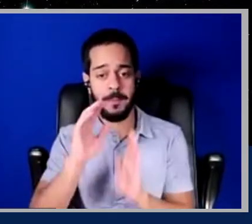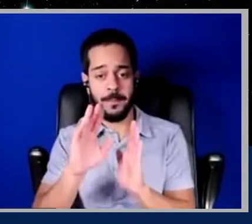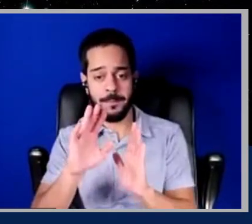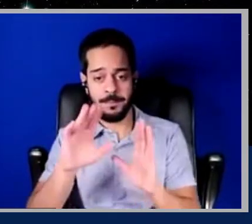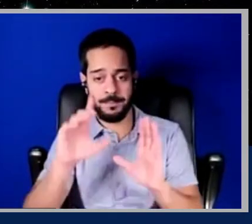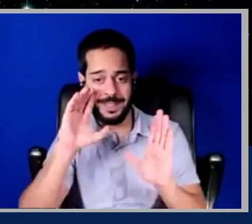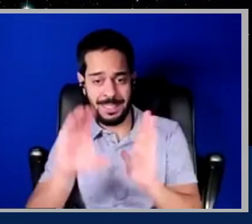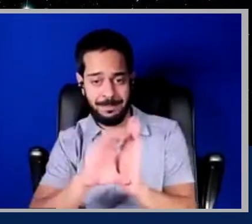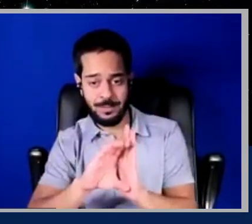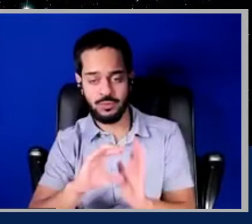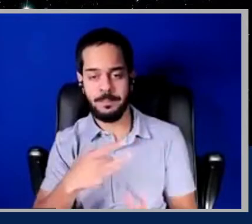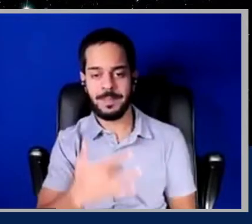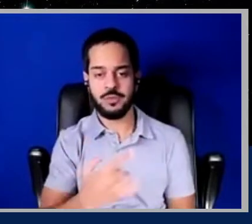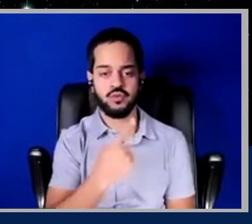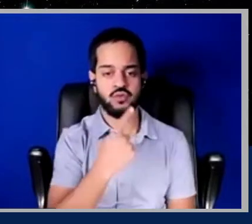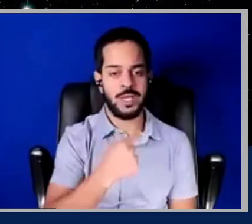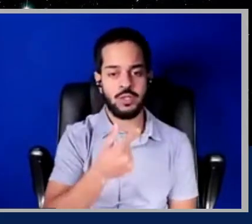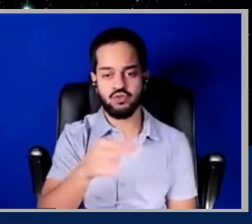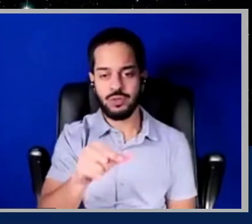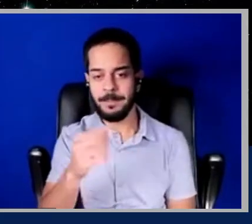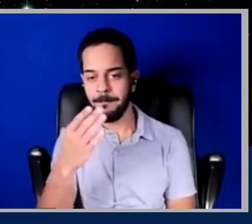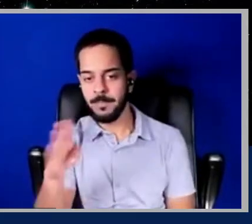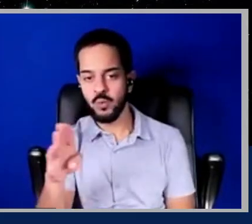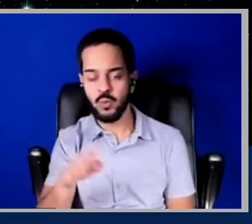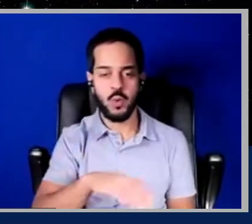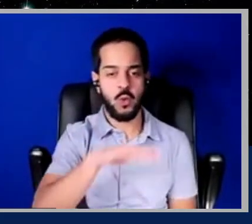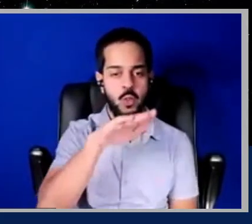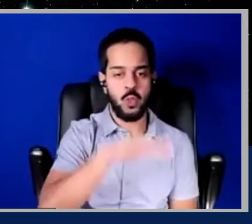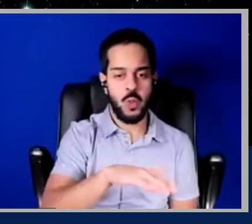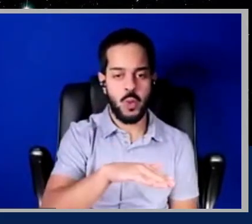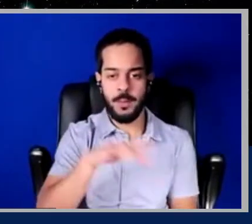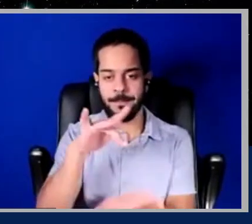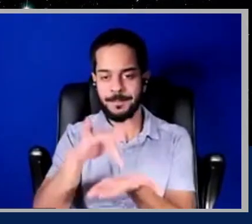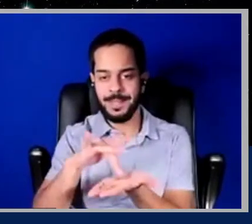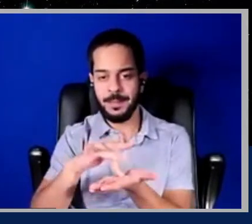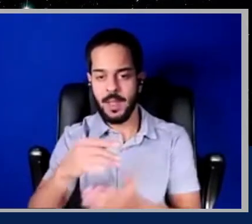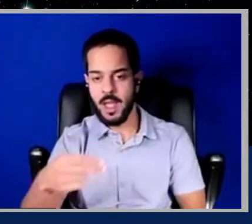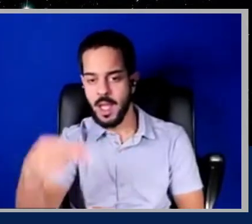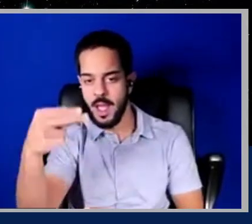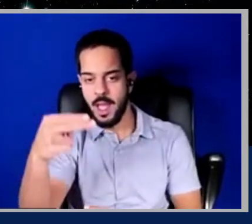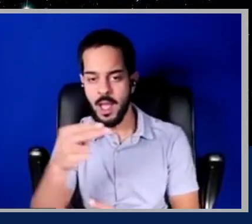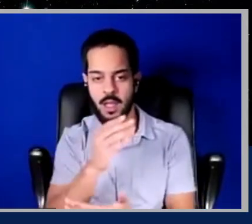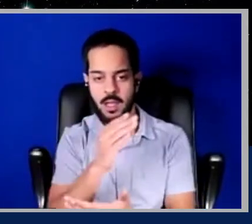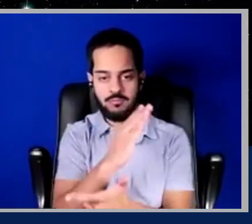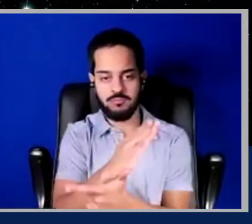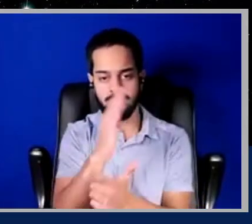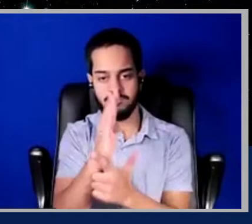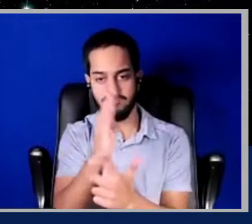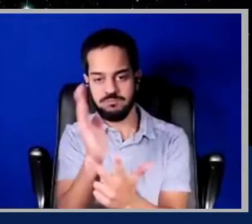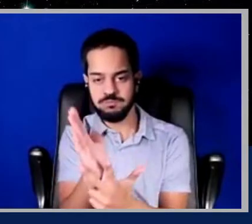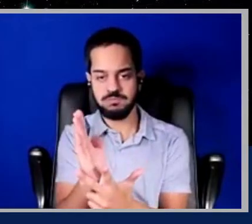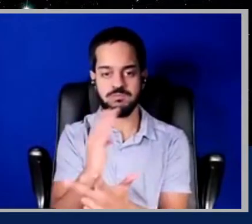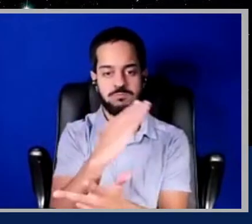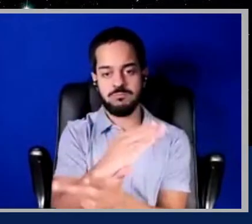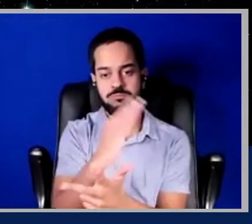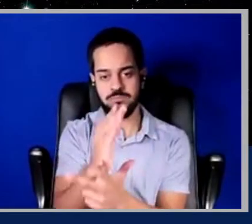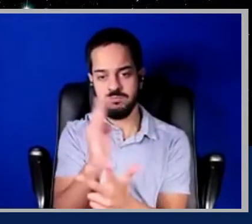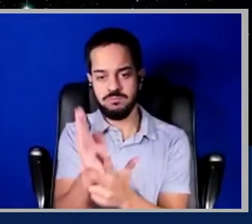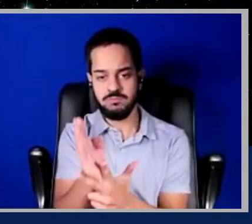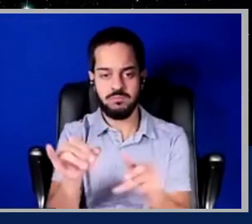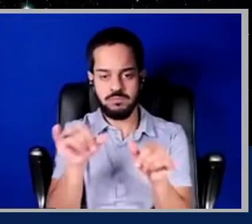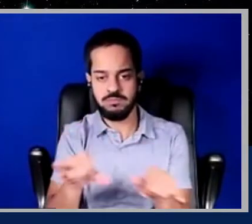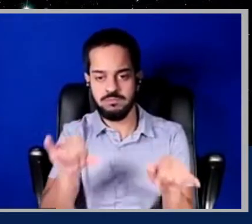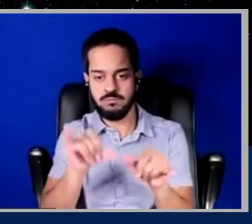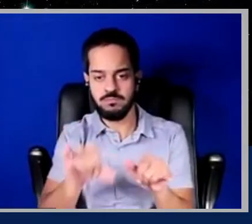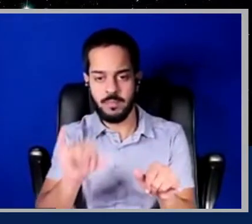red, green, blue, low, medium, high kind of color assignment, if you will, that kind of mimics